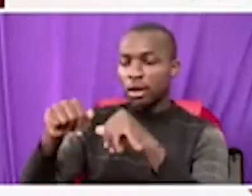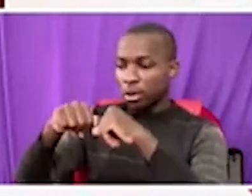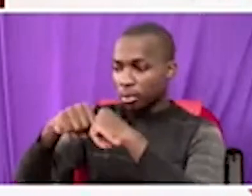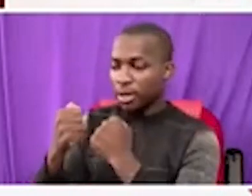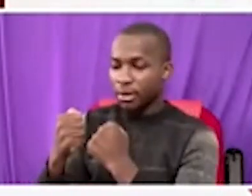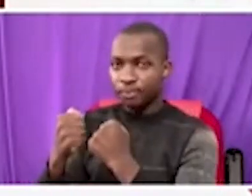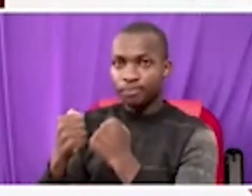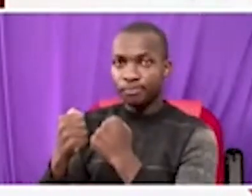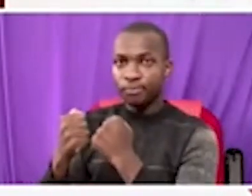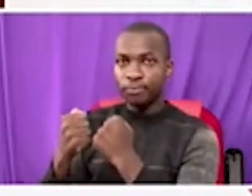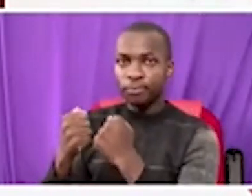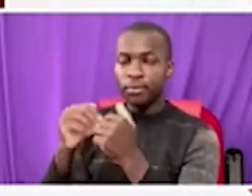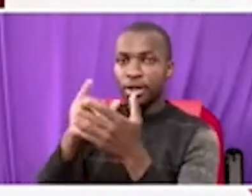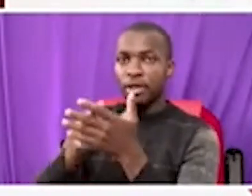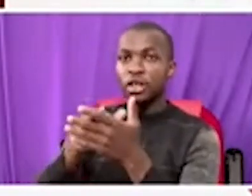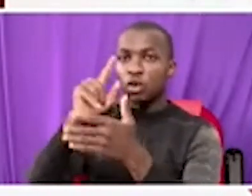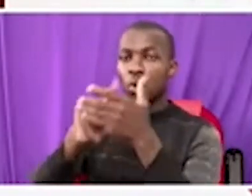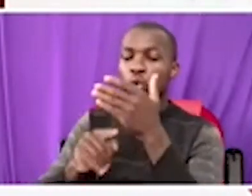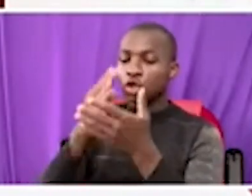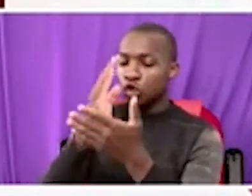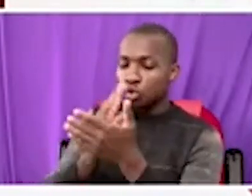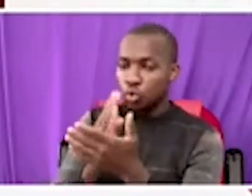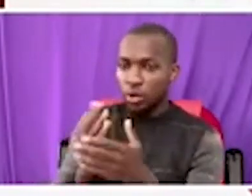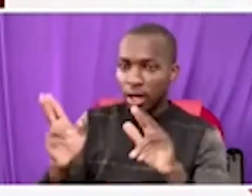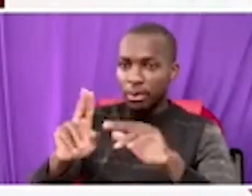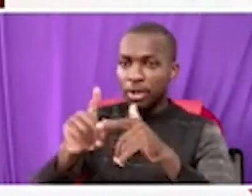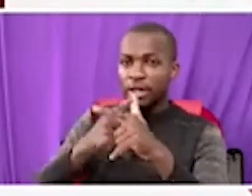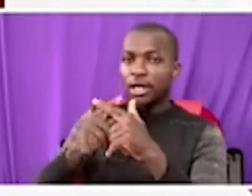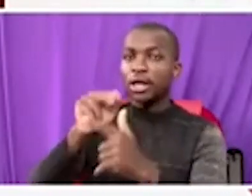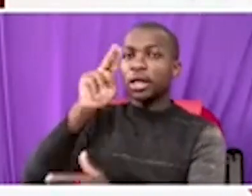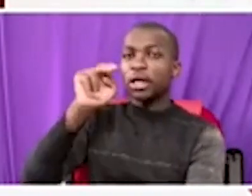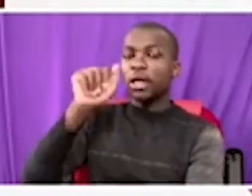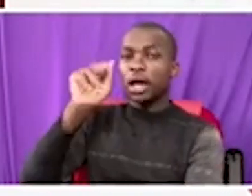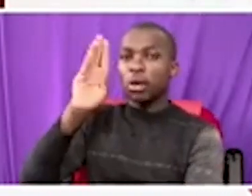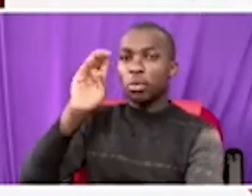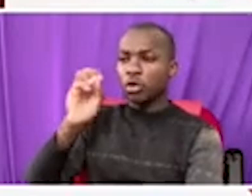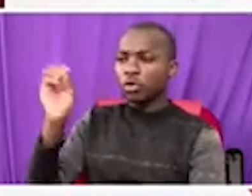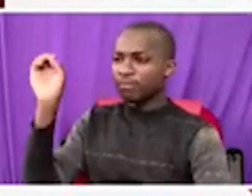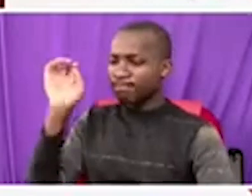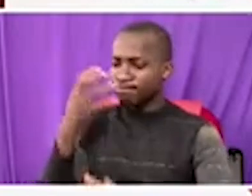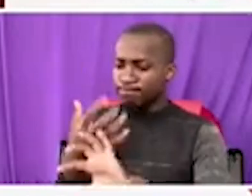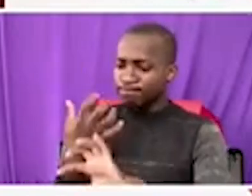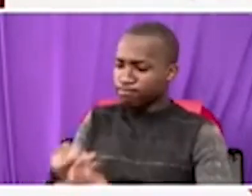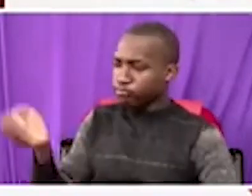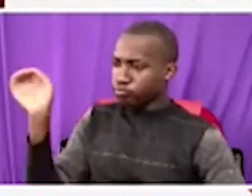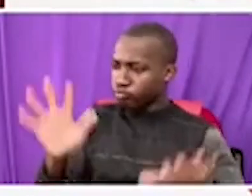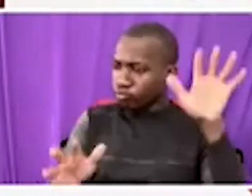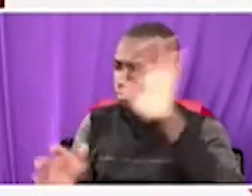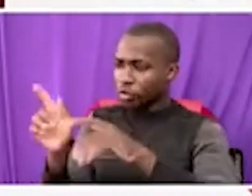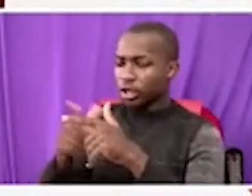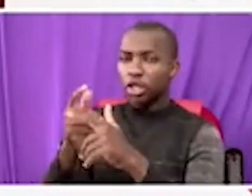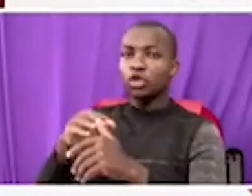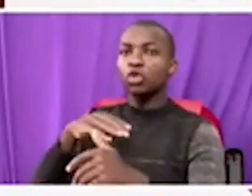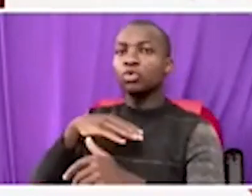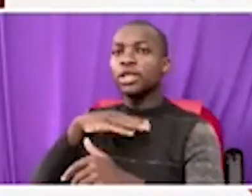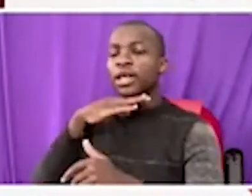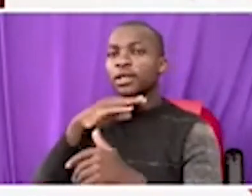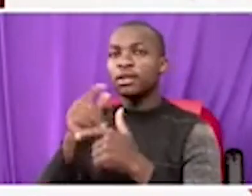commandments. And that's exactly what happened. And Naboth was stoned to death, and she grabs the land and gives